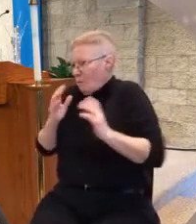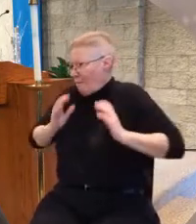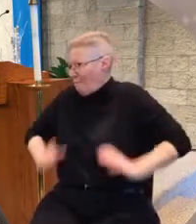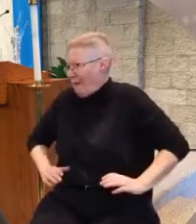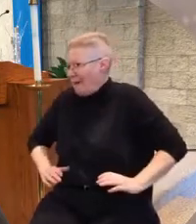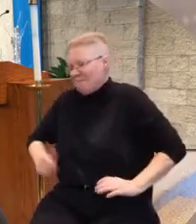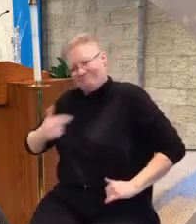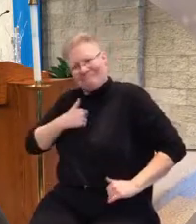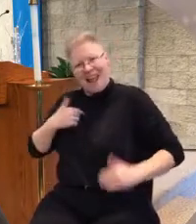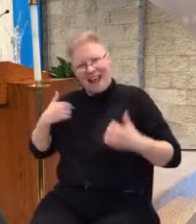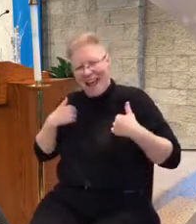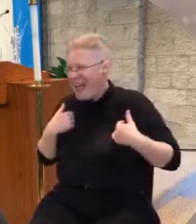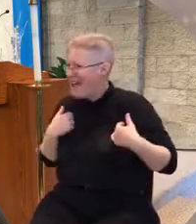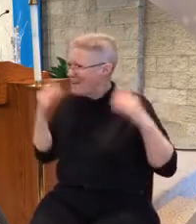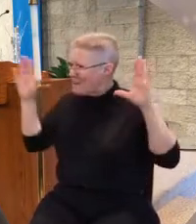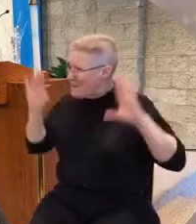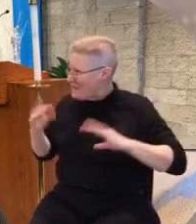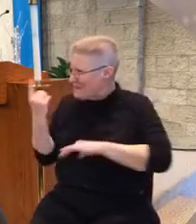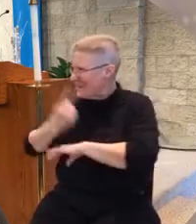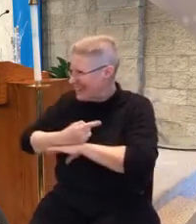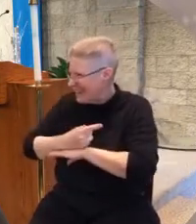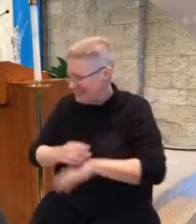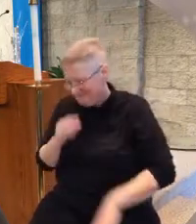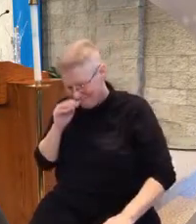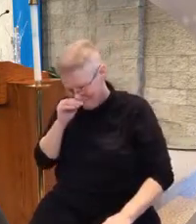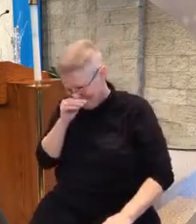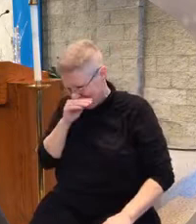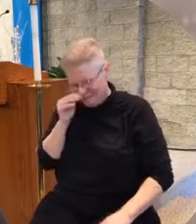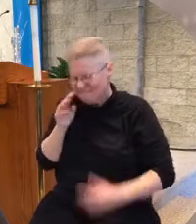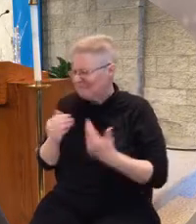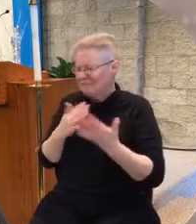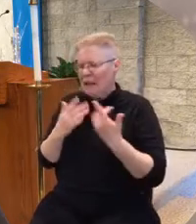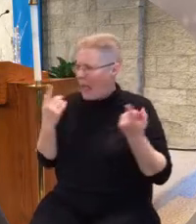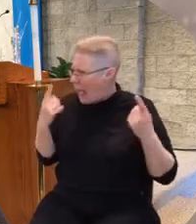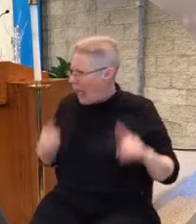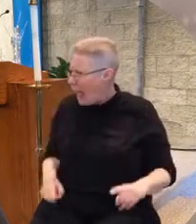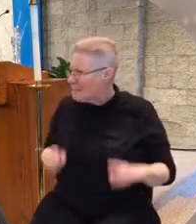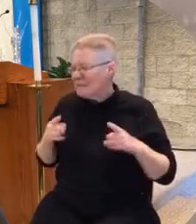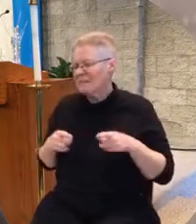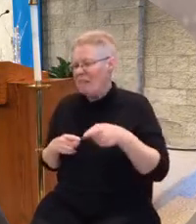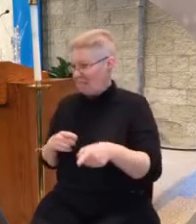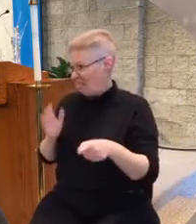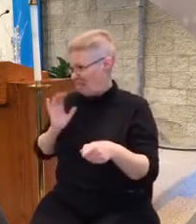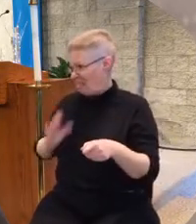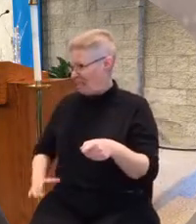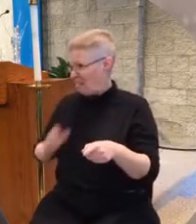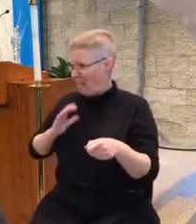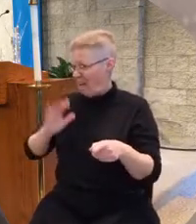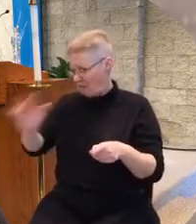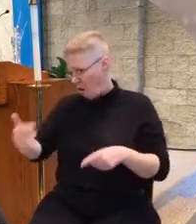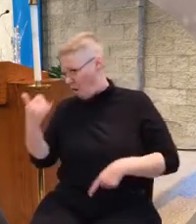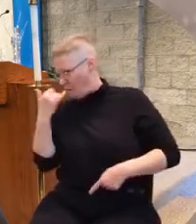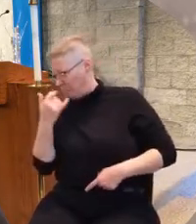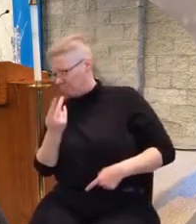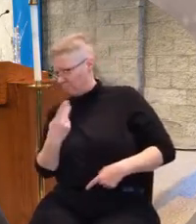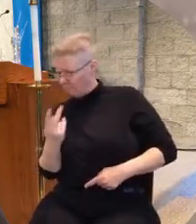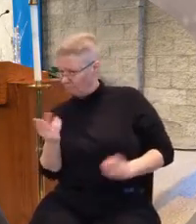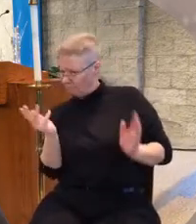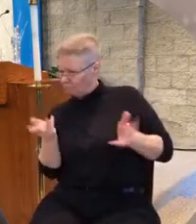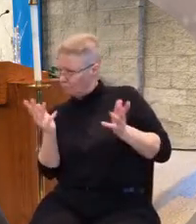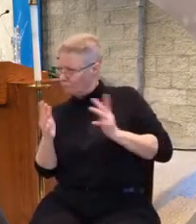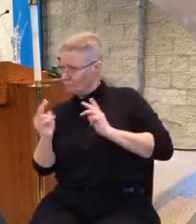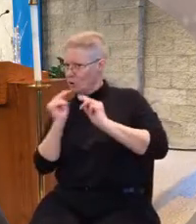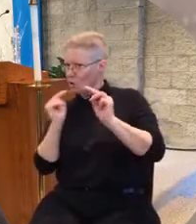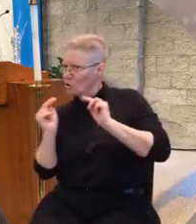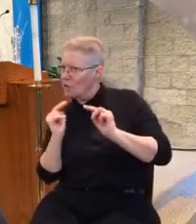this is how insidious it is. I was having a great day. And I get this phone call from this potential client. We're talking and we're negotiating. And all of a sudden, I